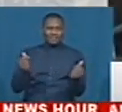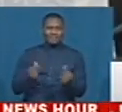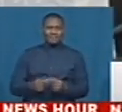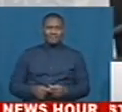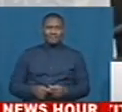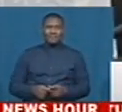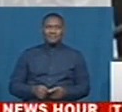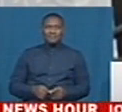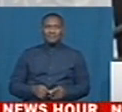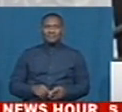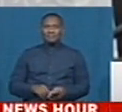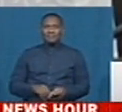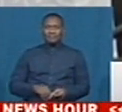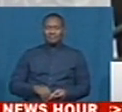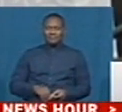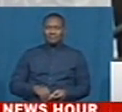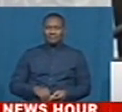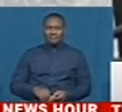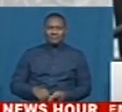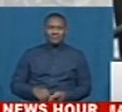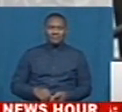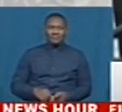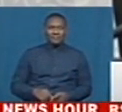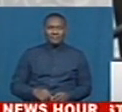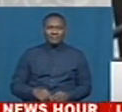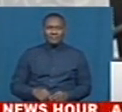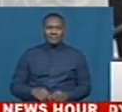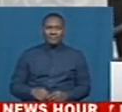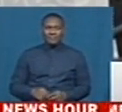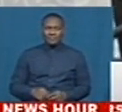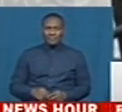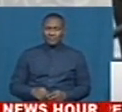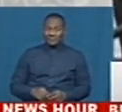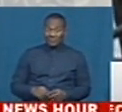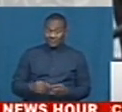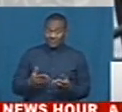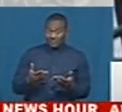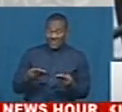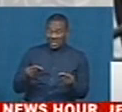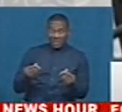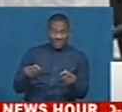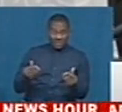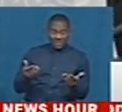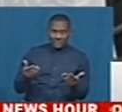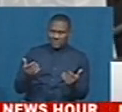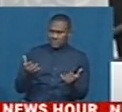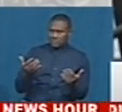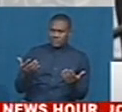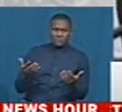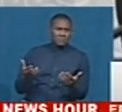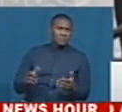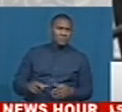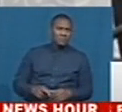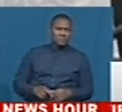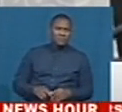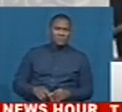administration. Vested lands happen to be of a dual character, where both the customary authorities and the state have